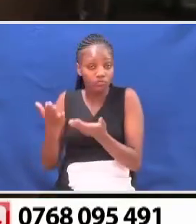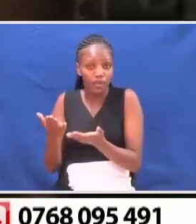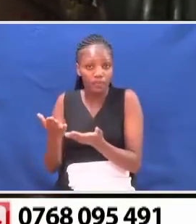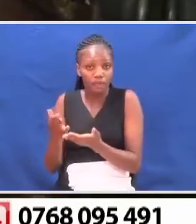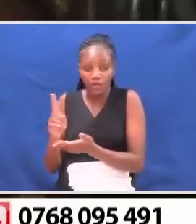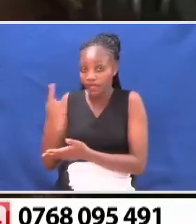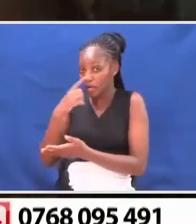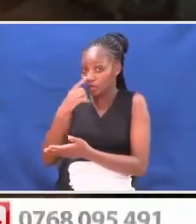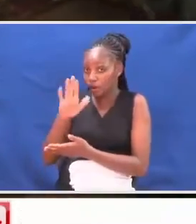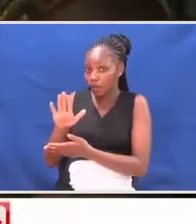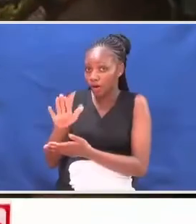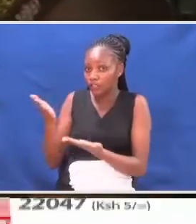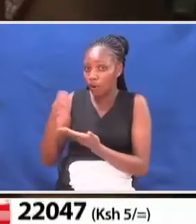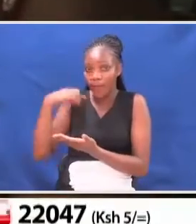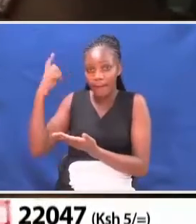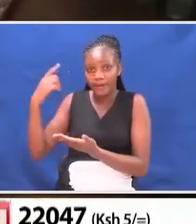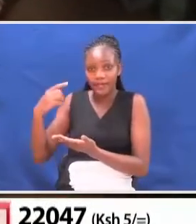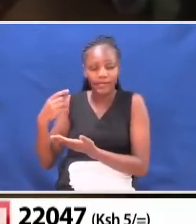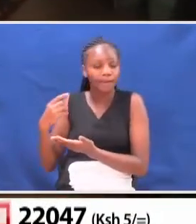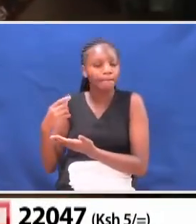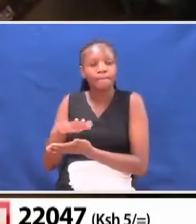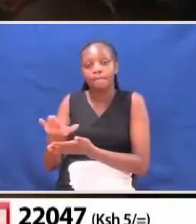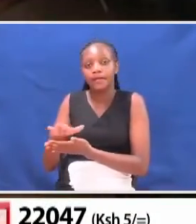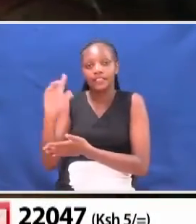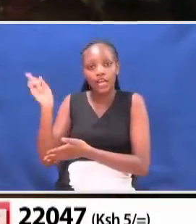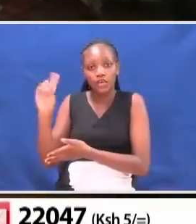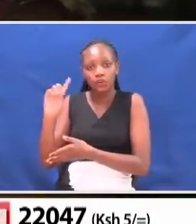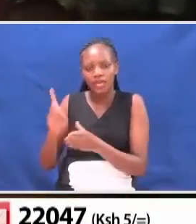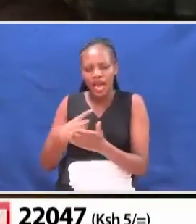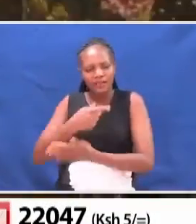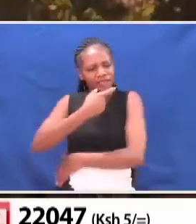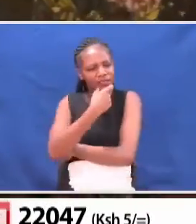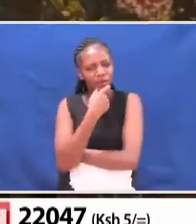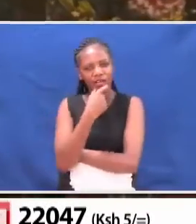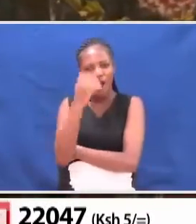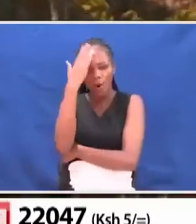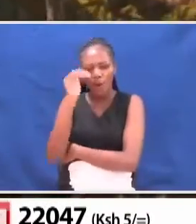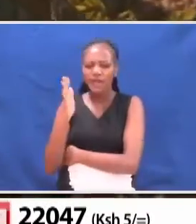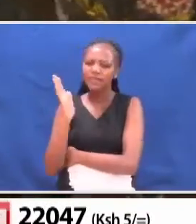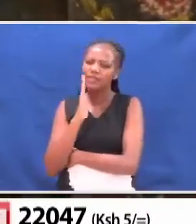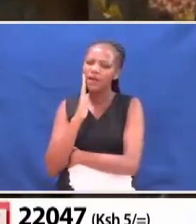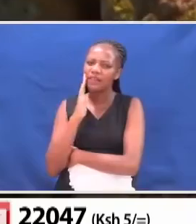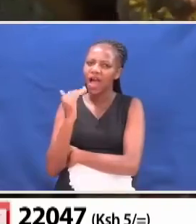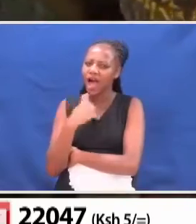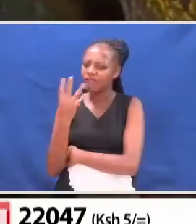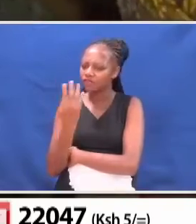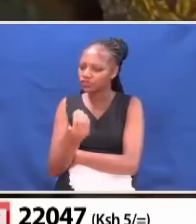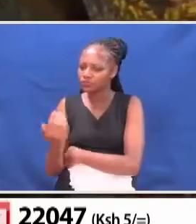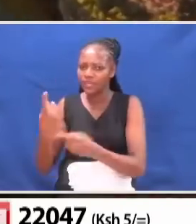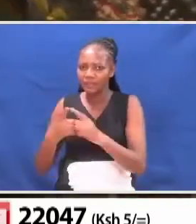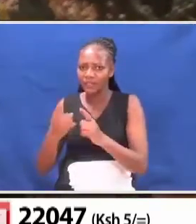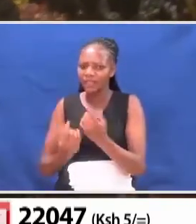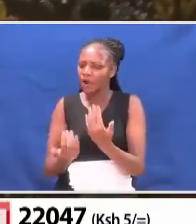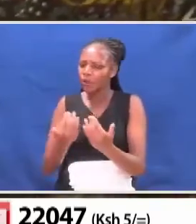her house in Mlango Kubwa, Mathare slums, Nairobi. You would wonder why the mother of four would be preparing a lot of